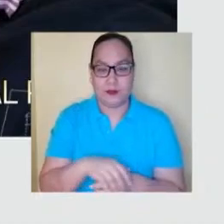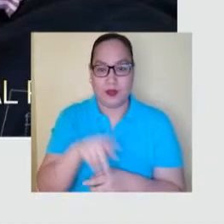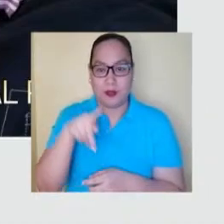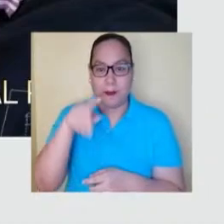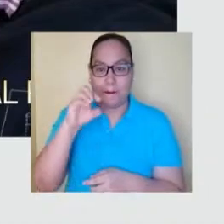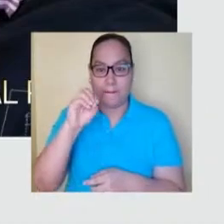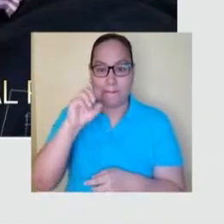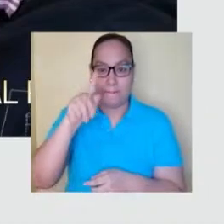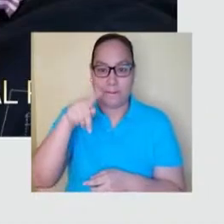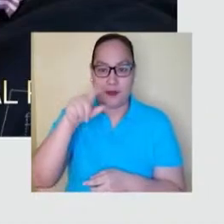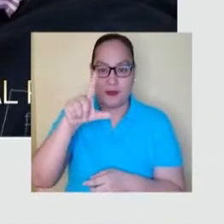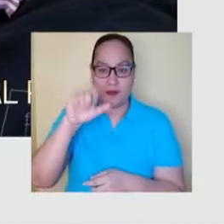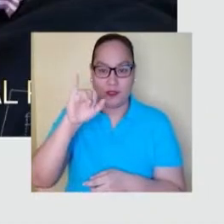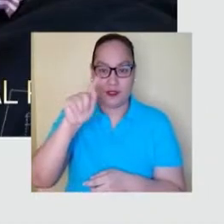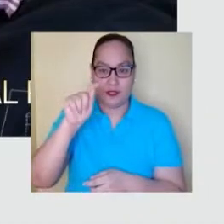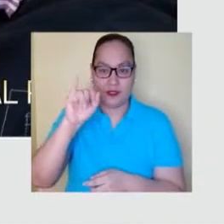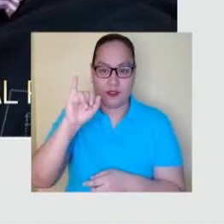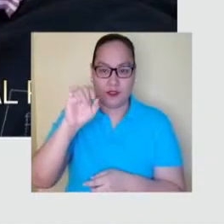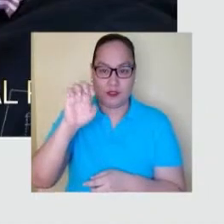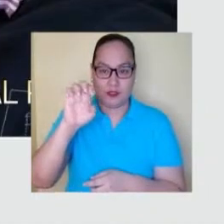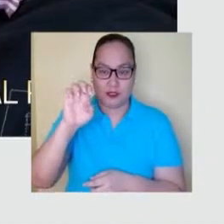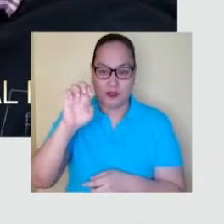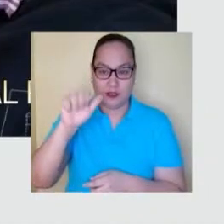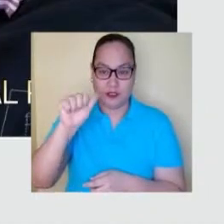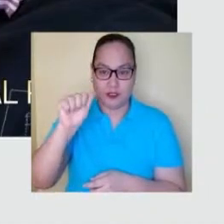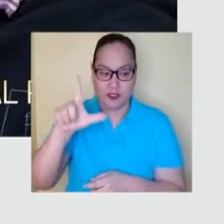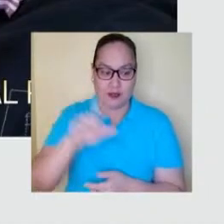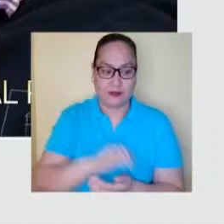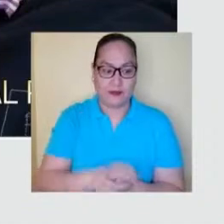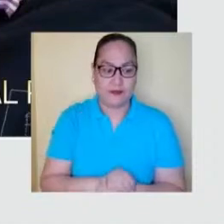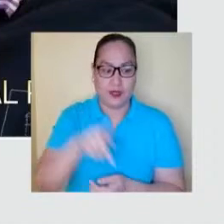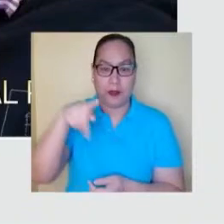popliteal, pedal.